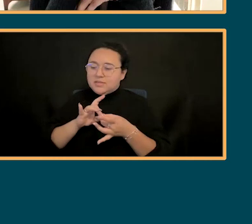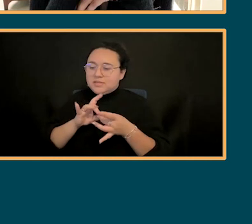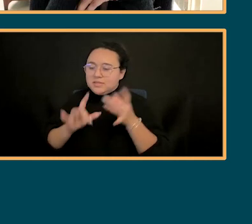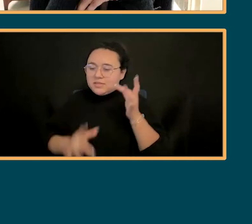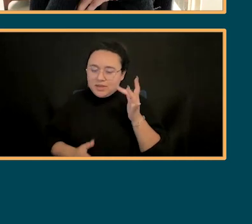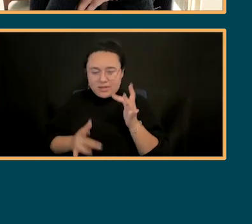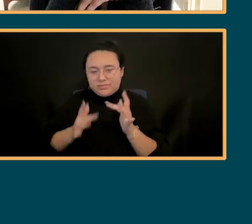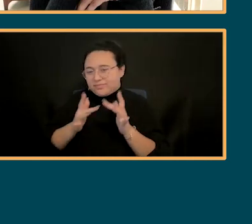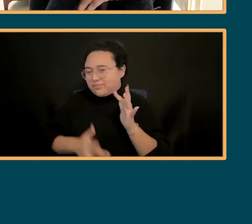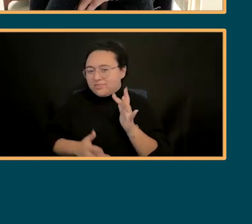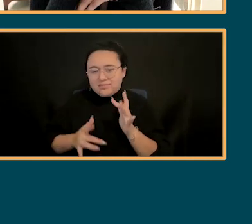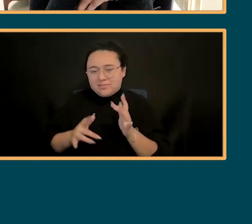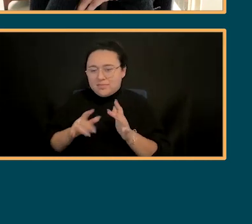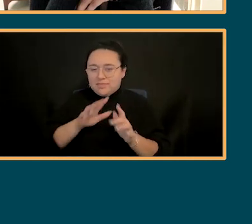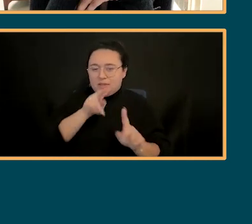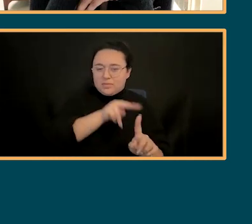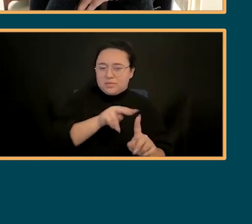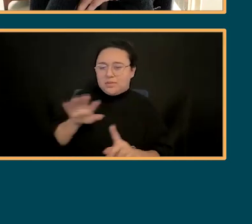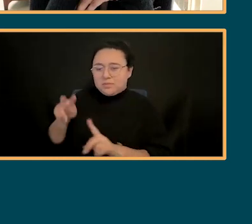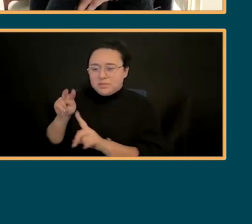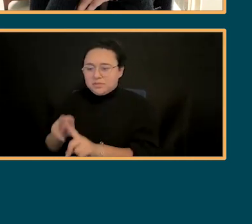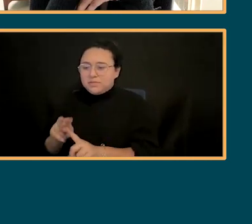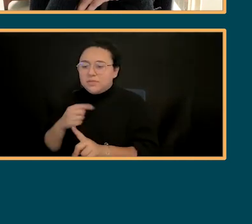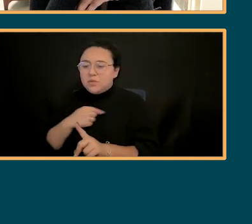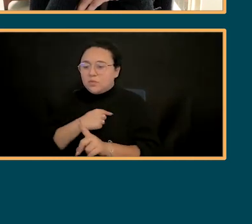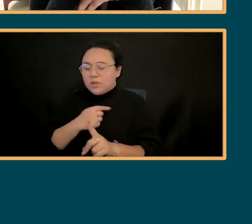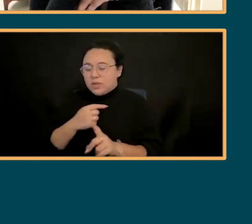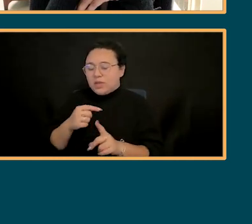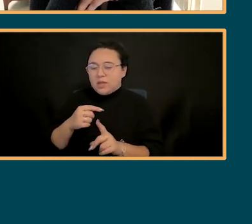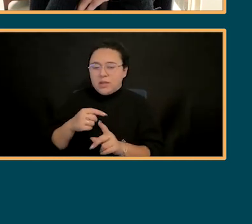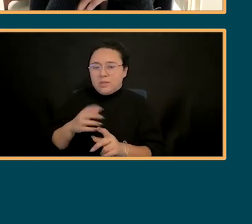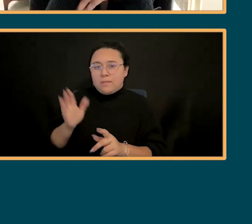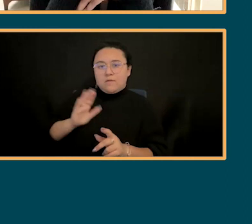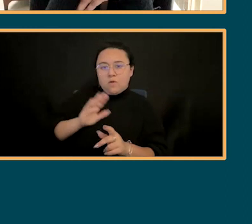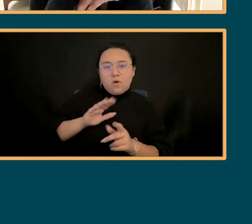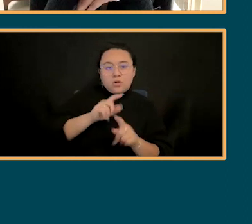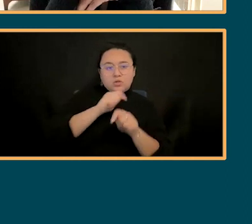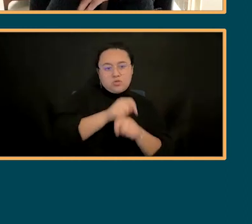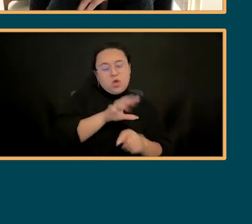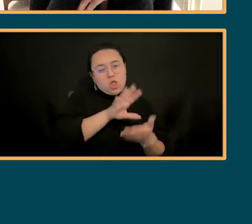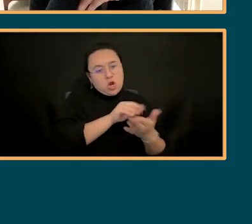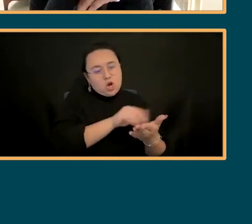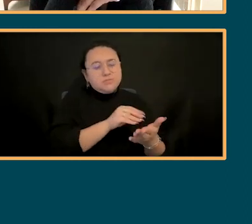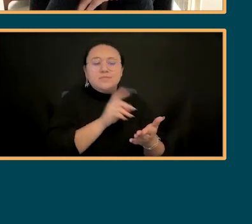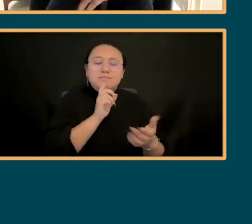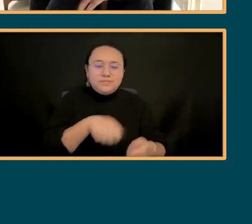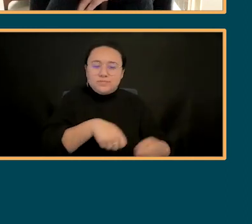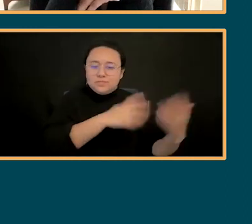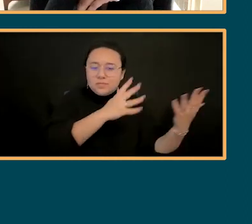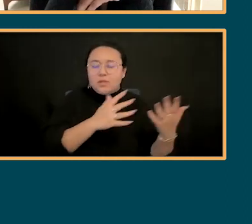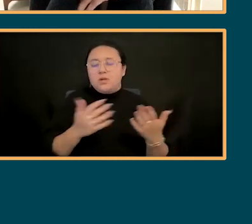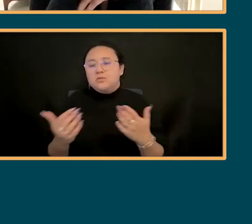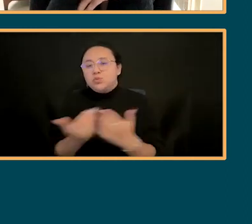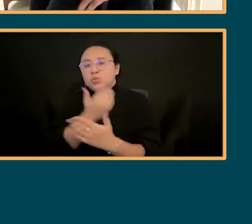that. And I think unlearning like a lot of older traditions about parenting really requires